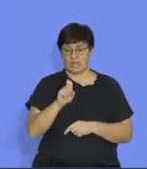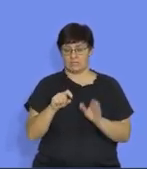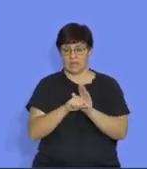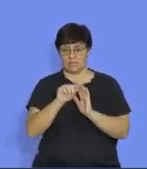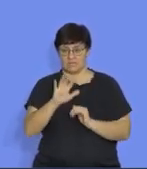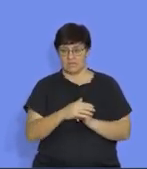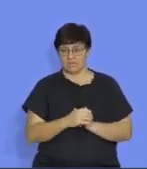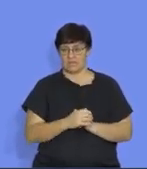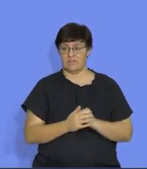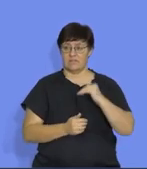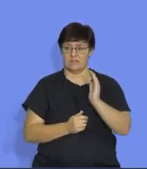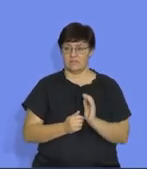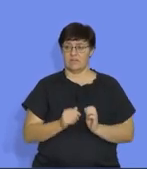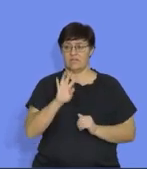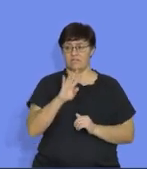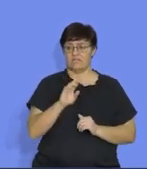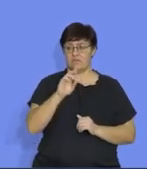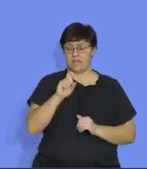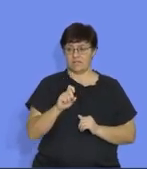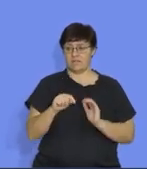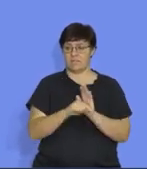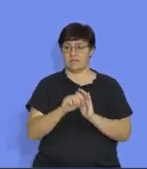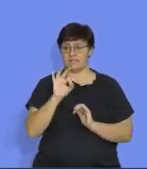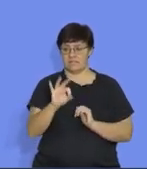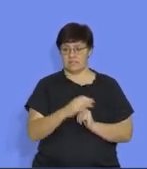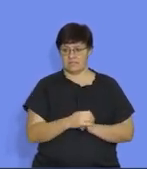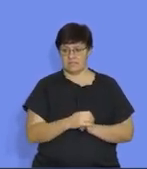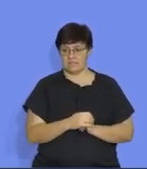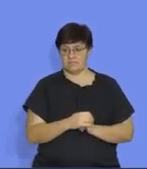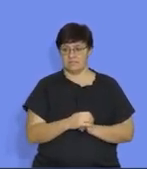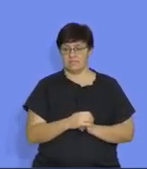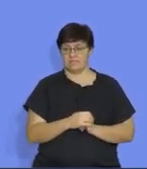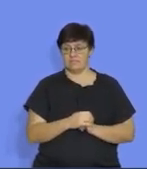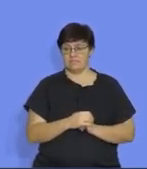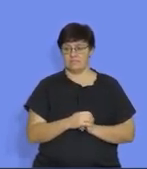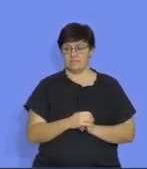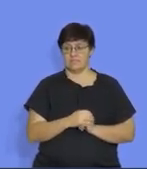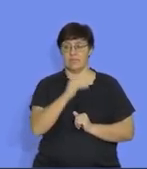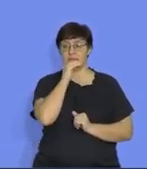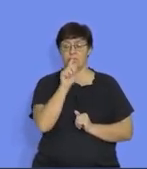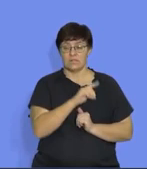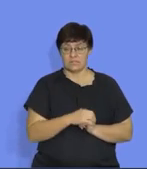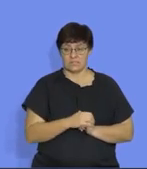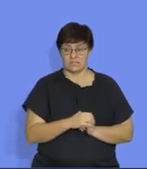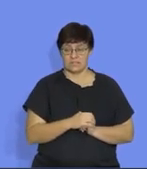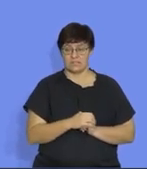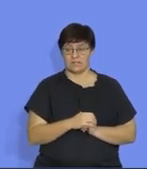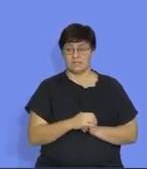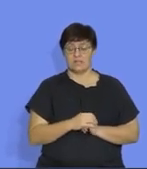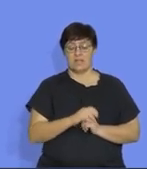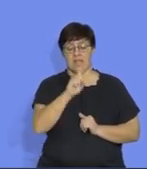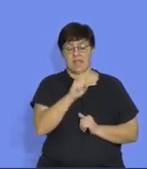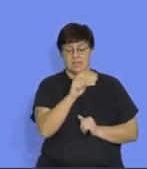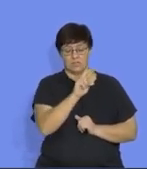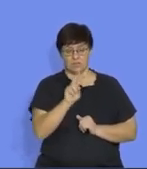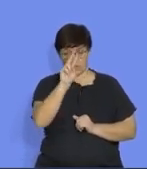5 times 4x minus 3, which means I'm going to have x